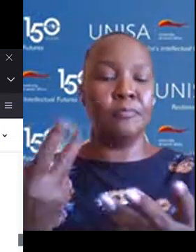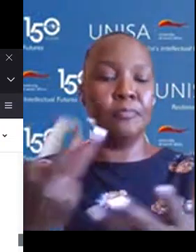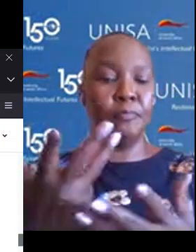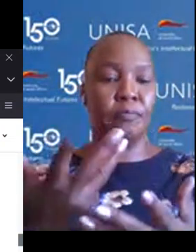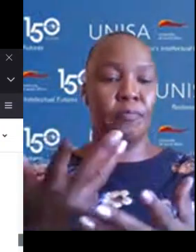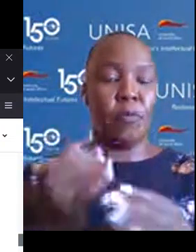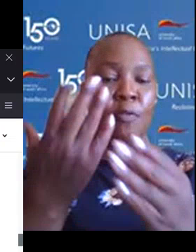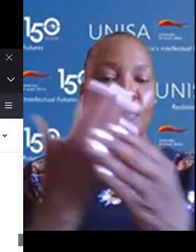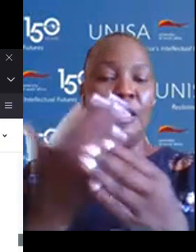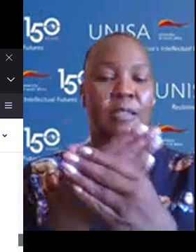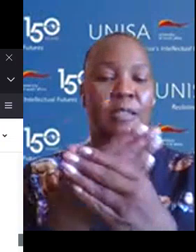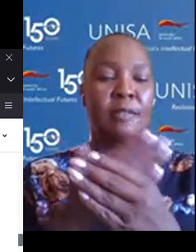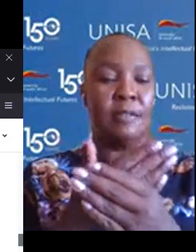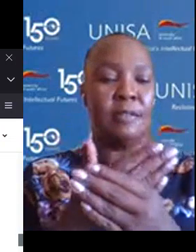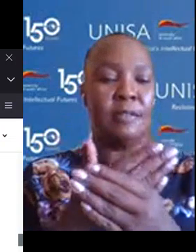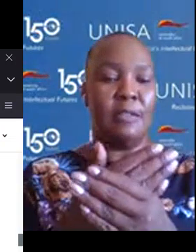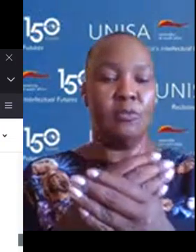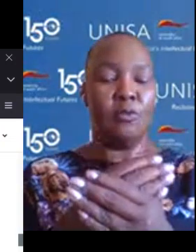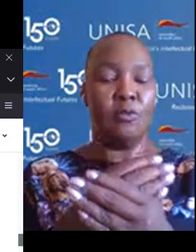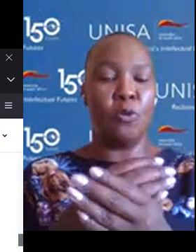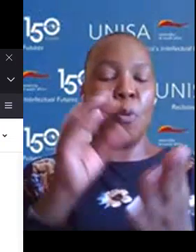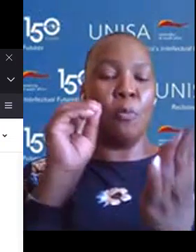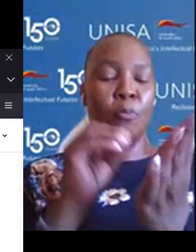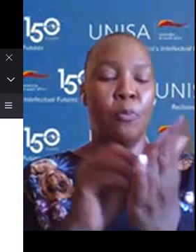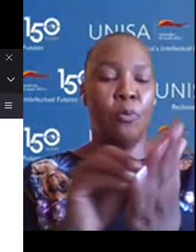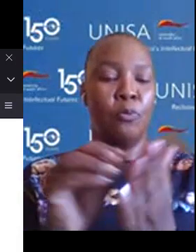file, and then you just say post to forum.